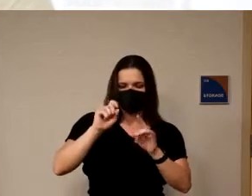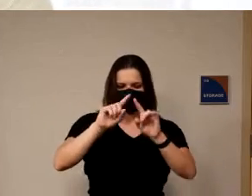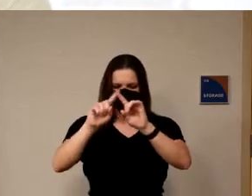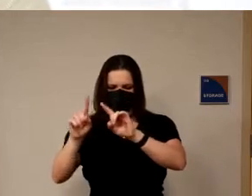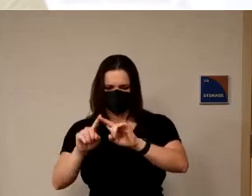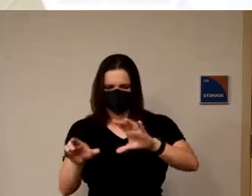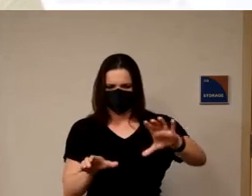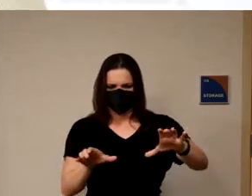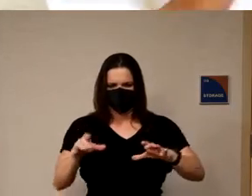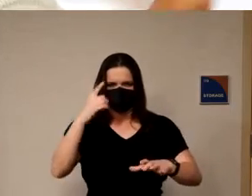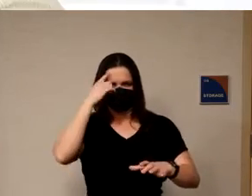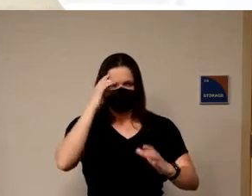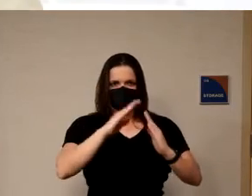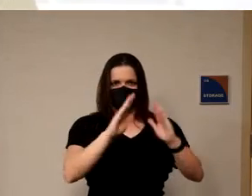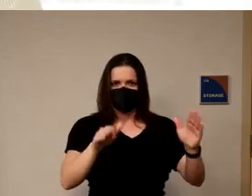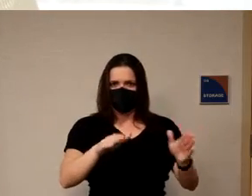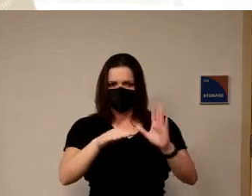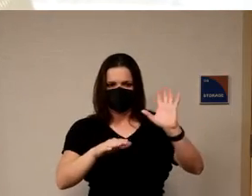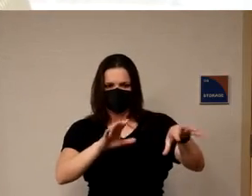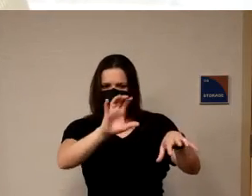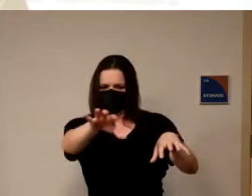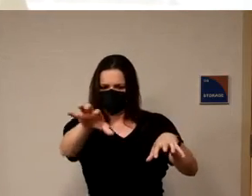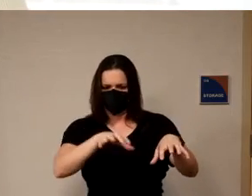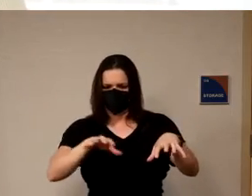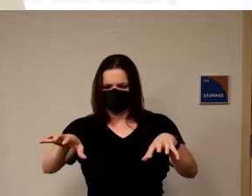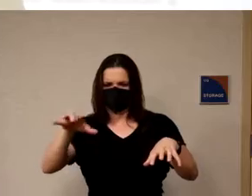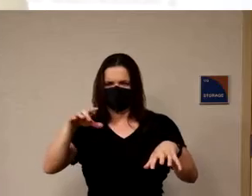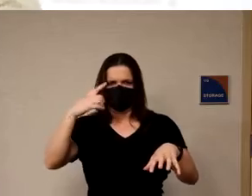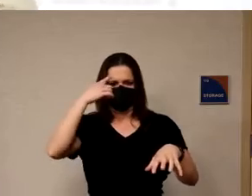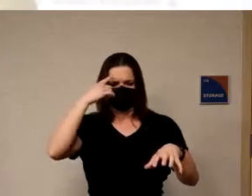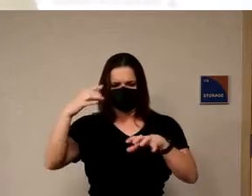in neighborhoods. And so it's